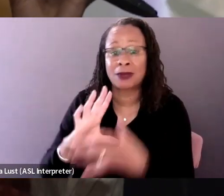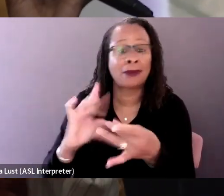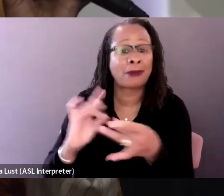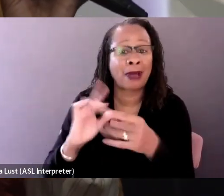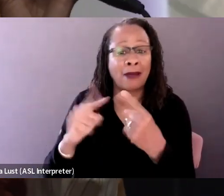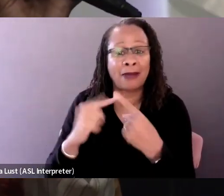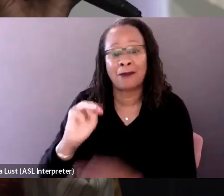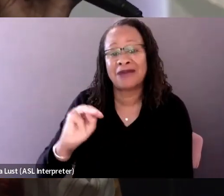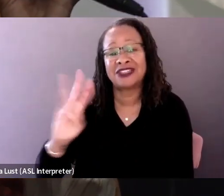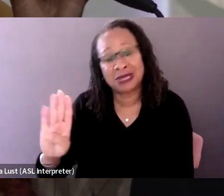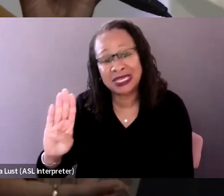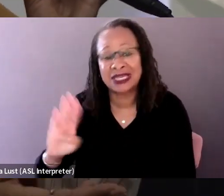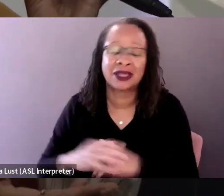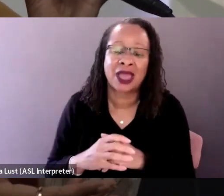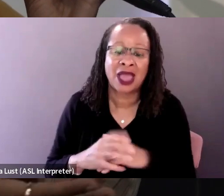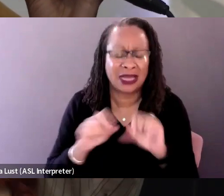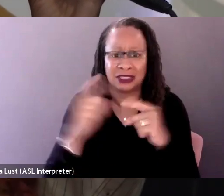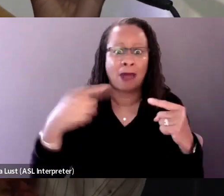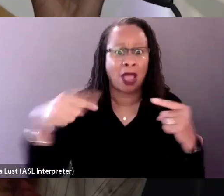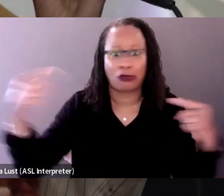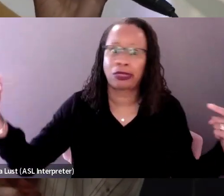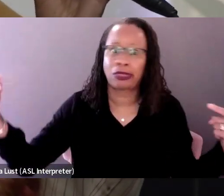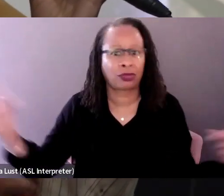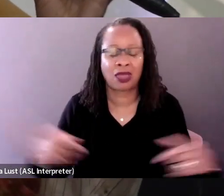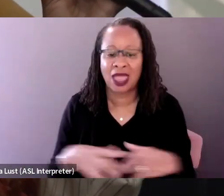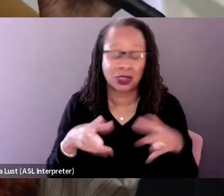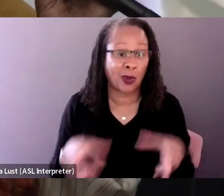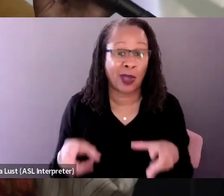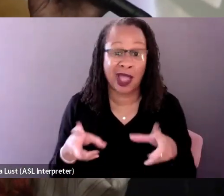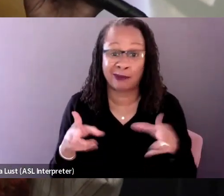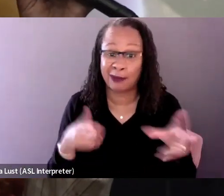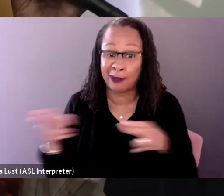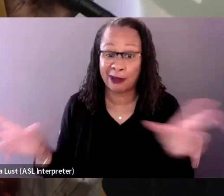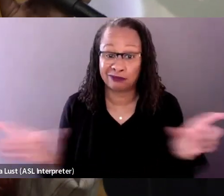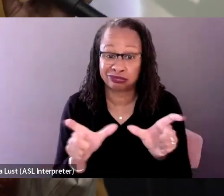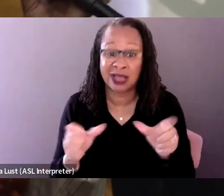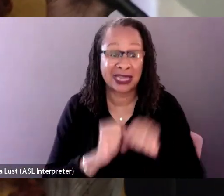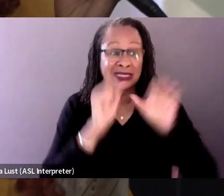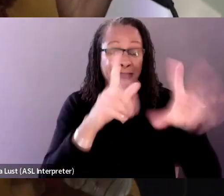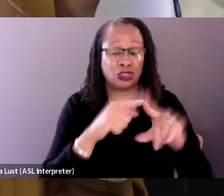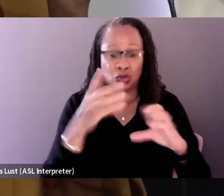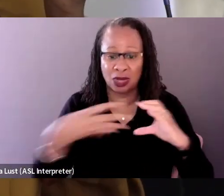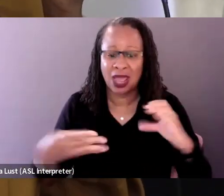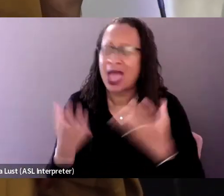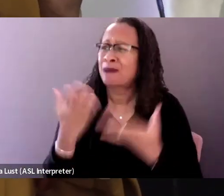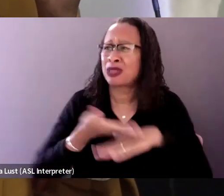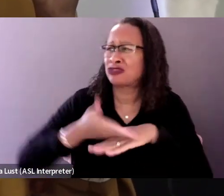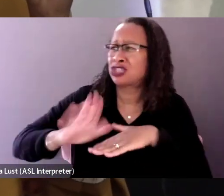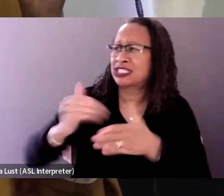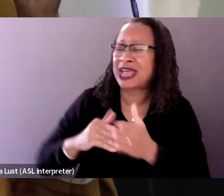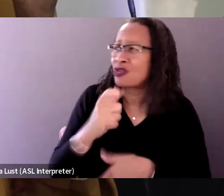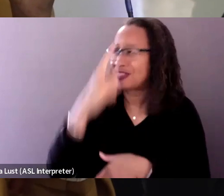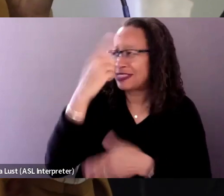just spiraled out. And so I submitted that, and Sundance, I don't know, I probably got rejected again, honestly. I don't think they gave me money. So anyway, I submitted it, and that